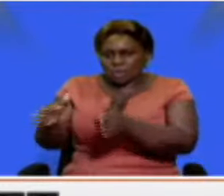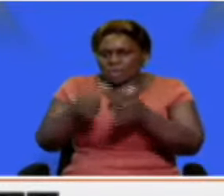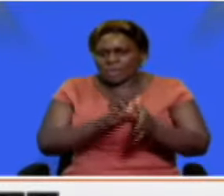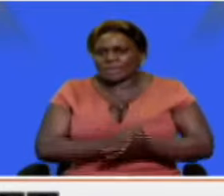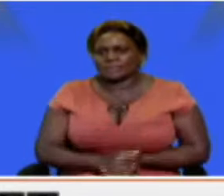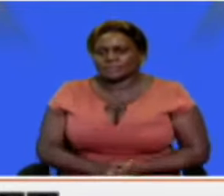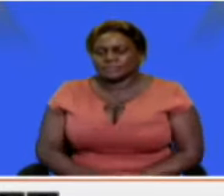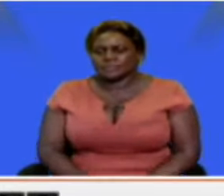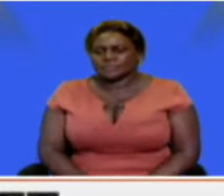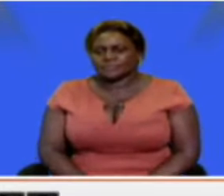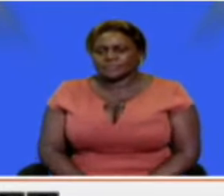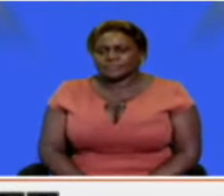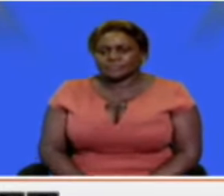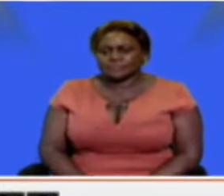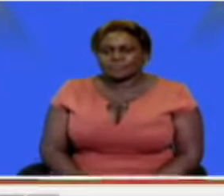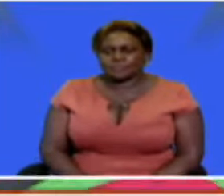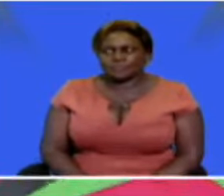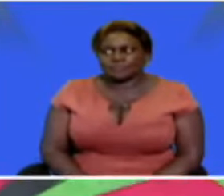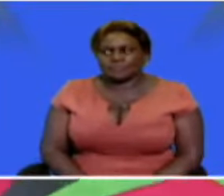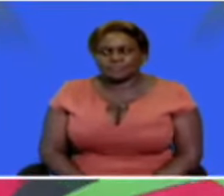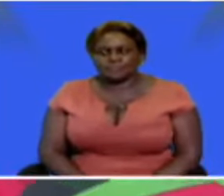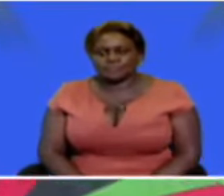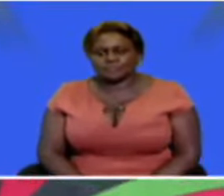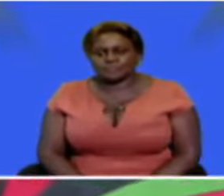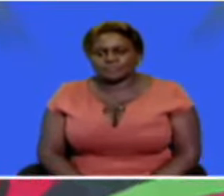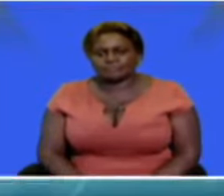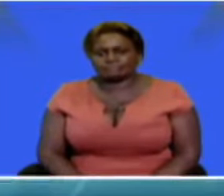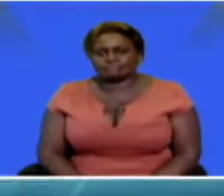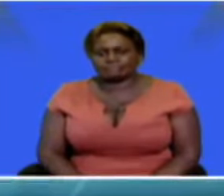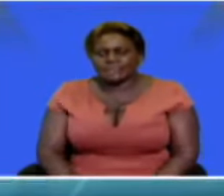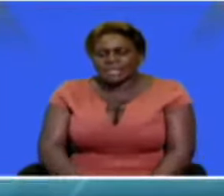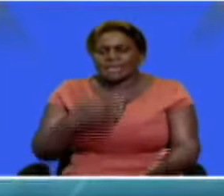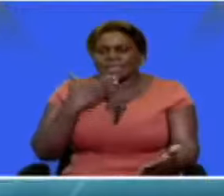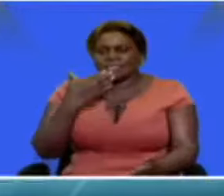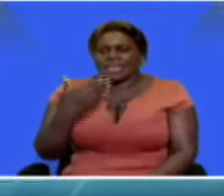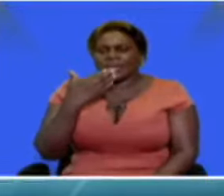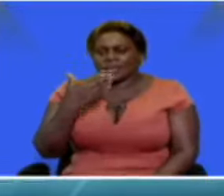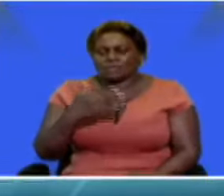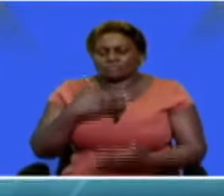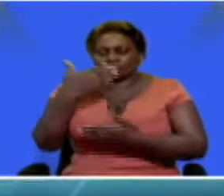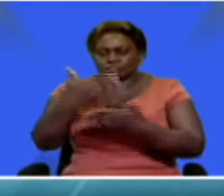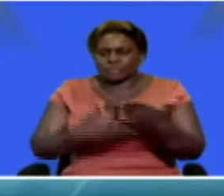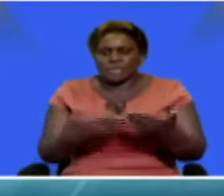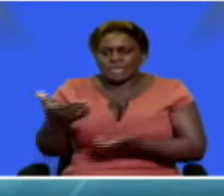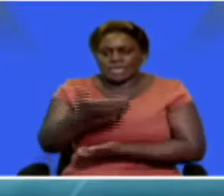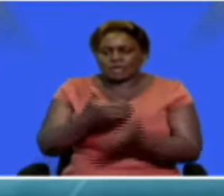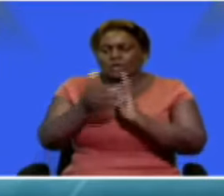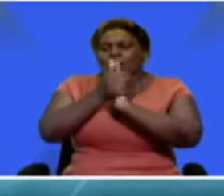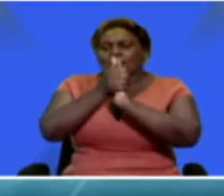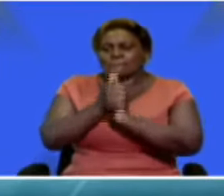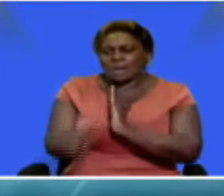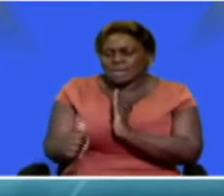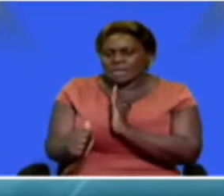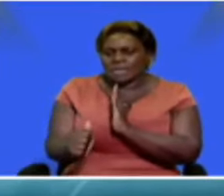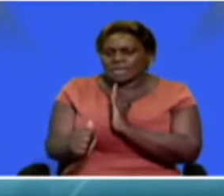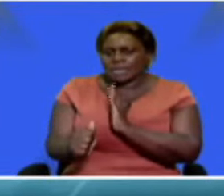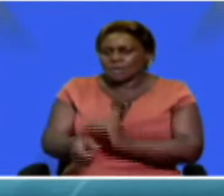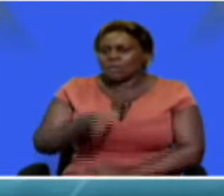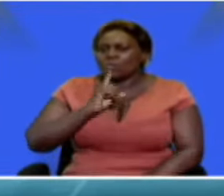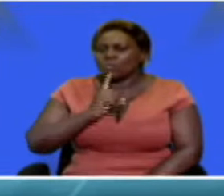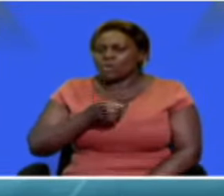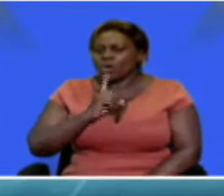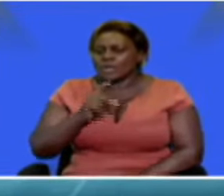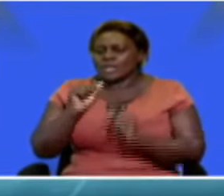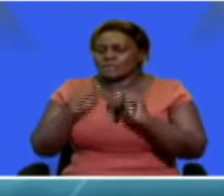Daniel Kariuki, KTN News, Nairobi. Thank you, Kariuki, for that report. Now, economic experts are sounding alarms over